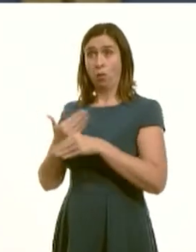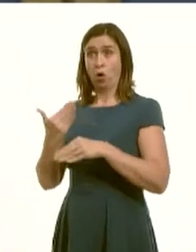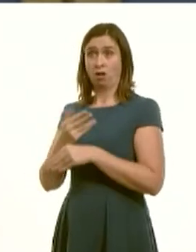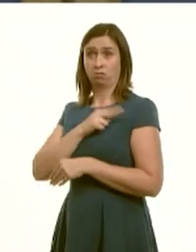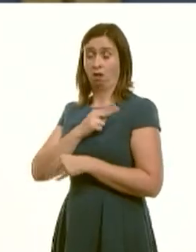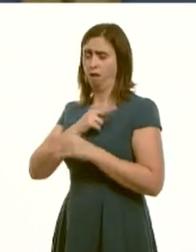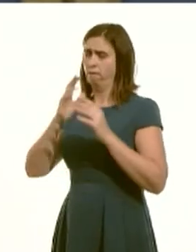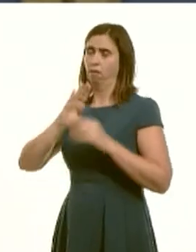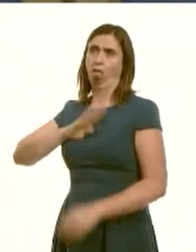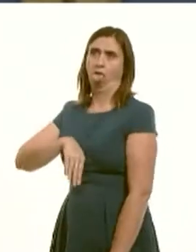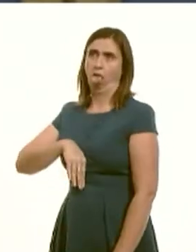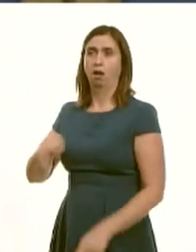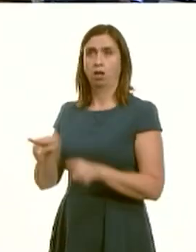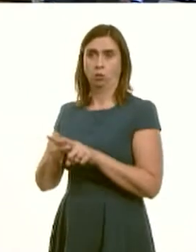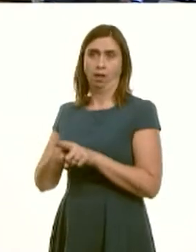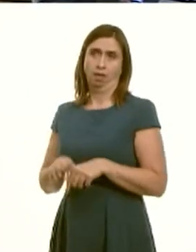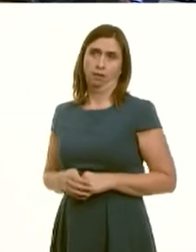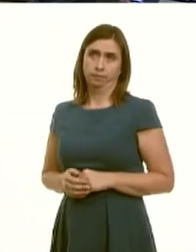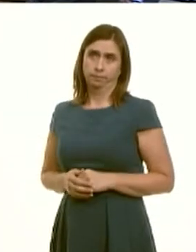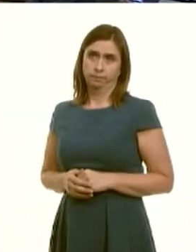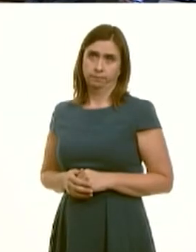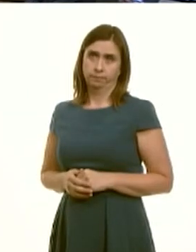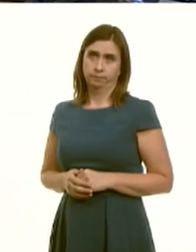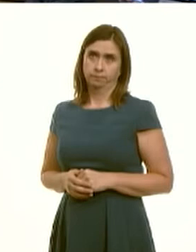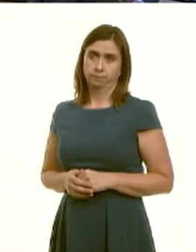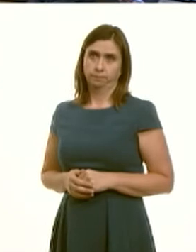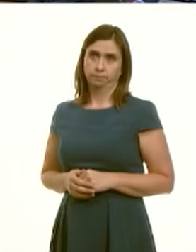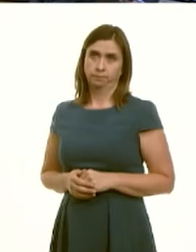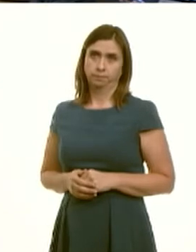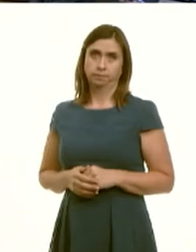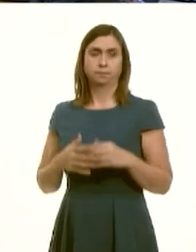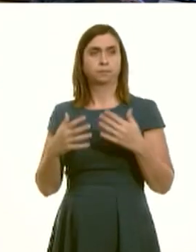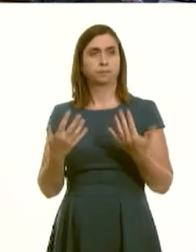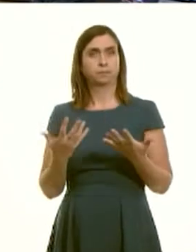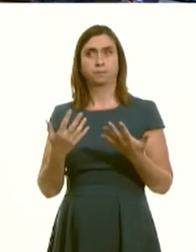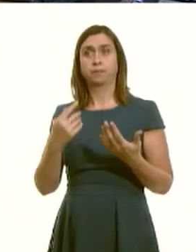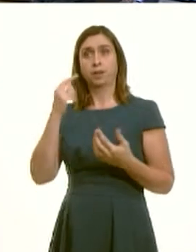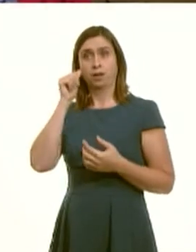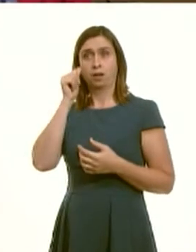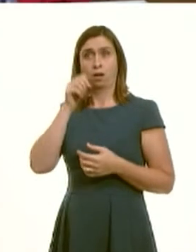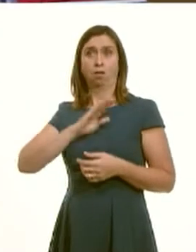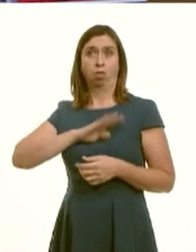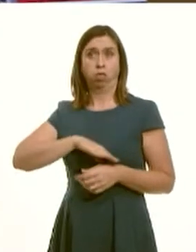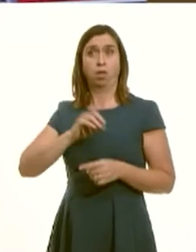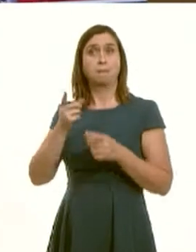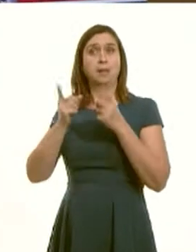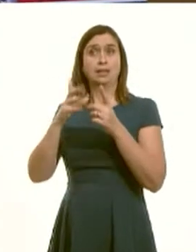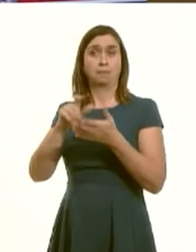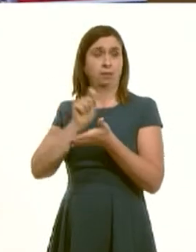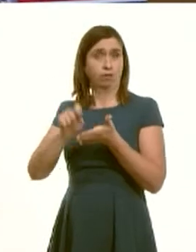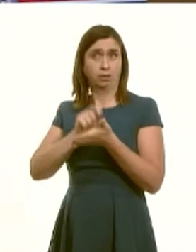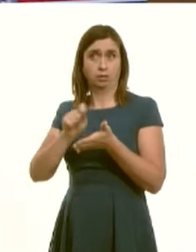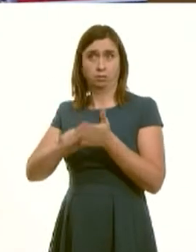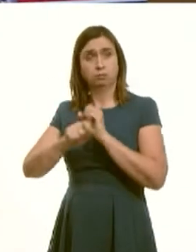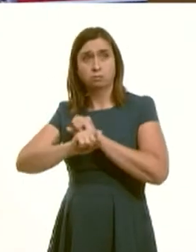increasingly demoralised too? Well, I think constant attacks from papers outside Wales will demoralise them. I can say that the Minister has written to them all